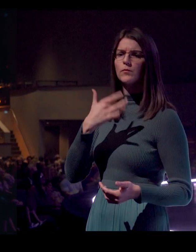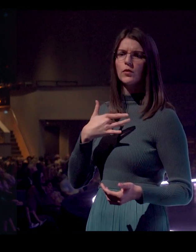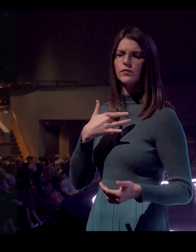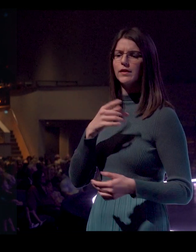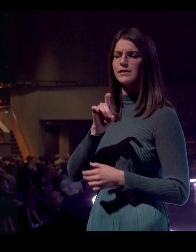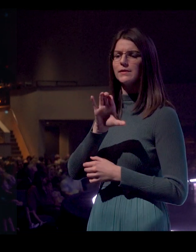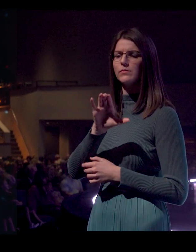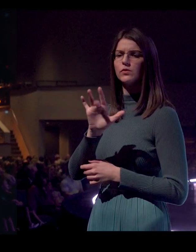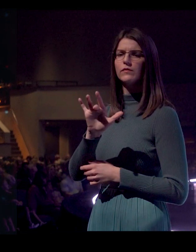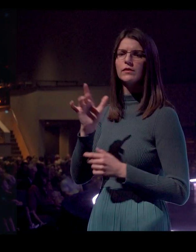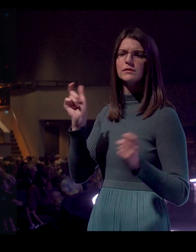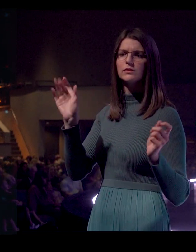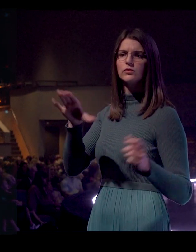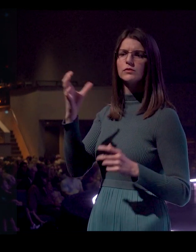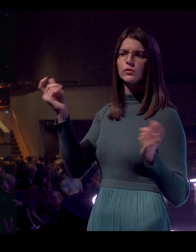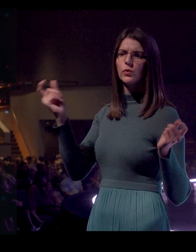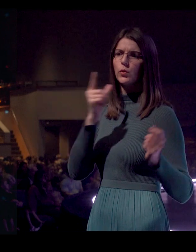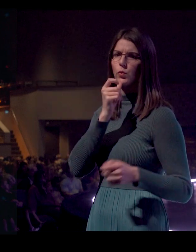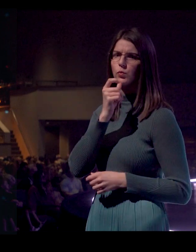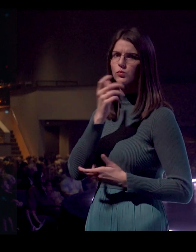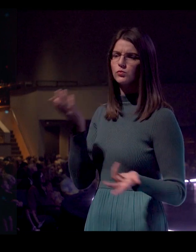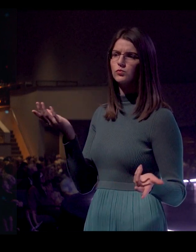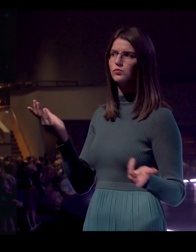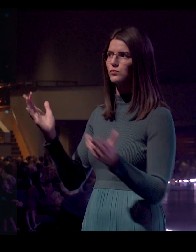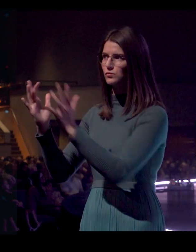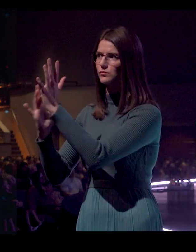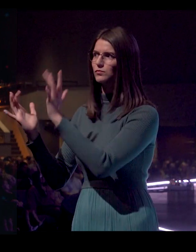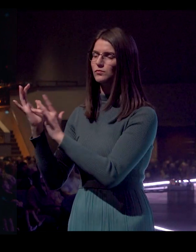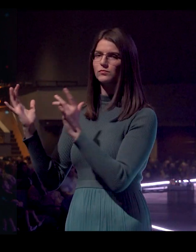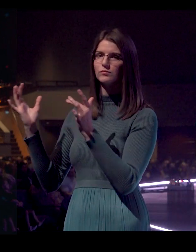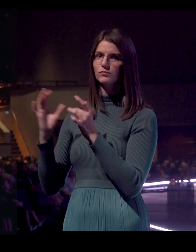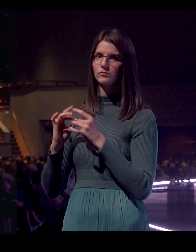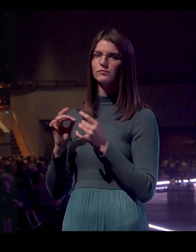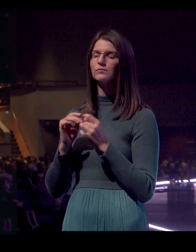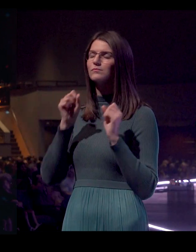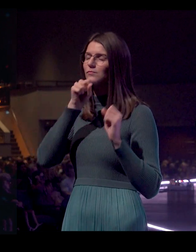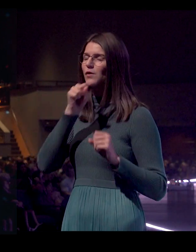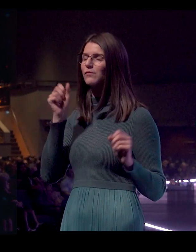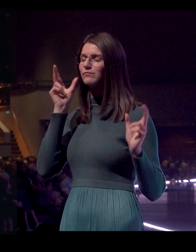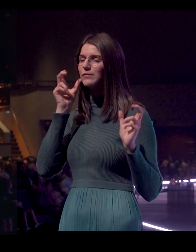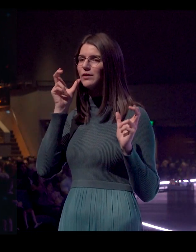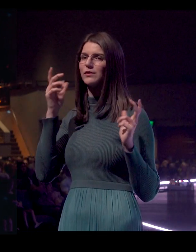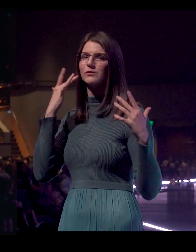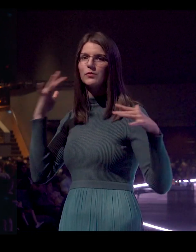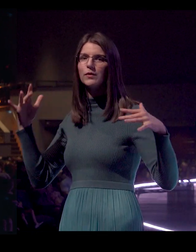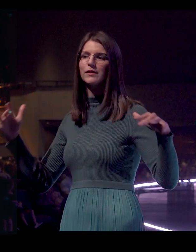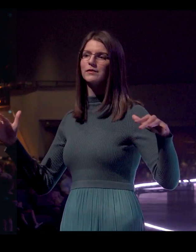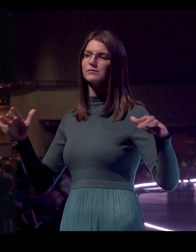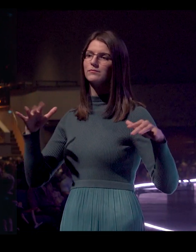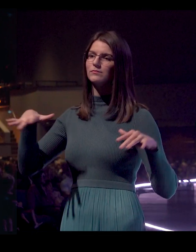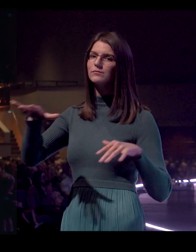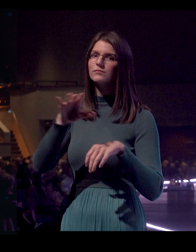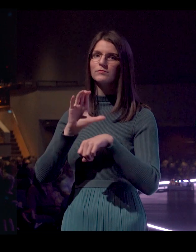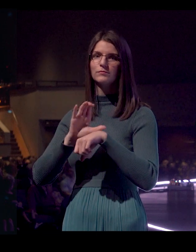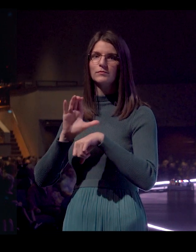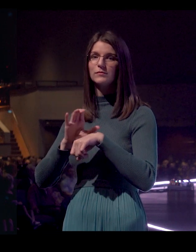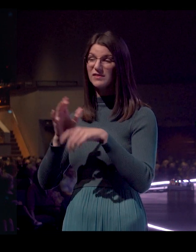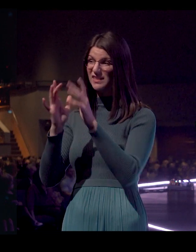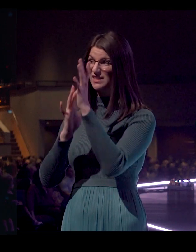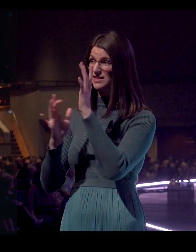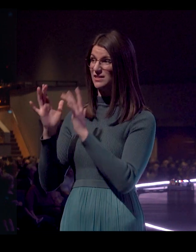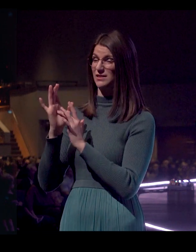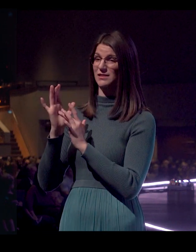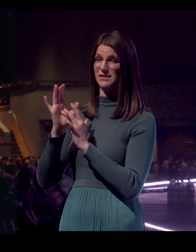I love hearing that noise across all of our campuses. It's Jesus's birthday. So